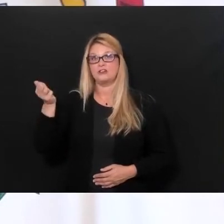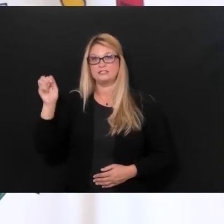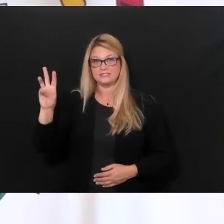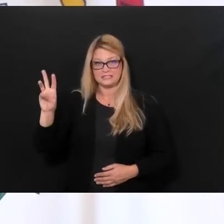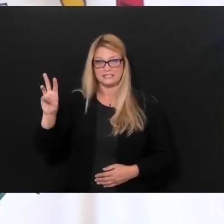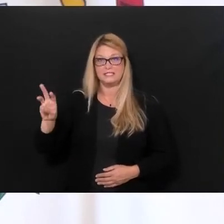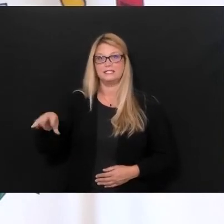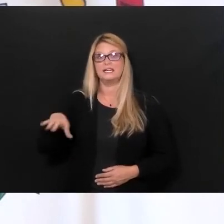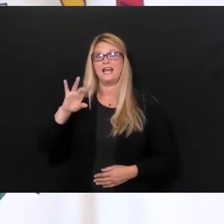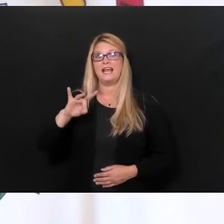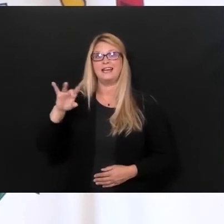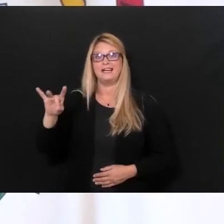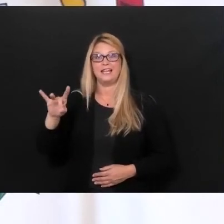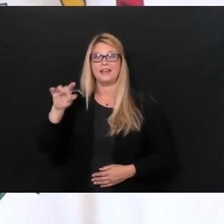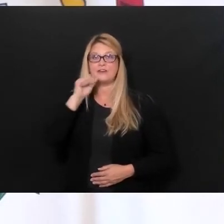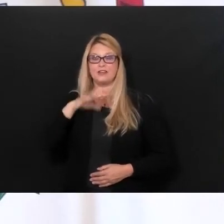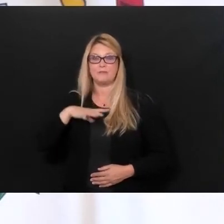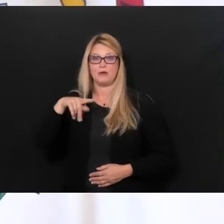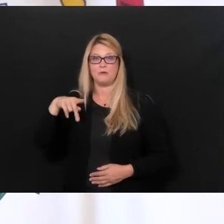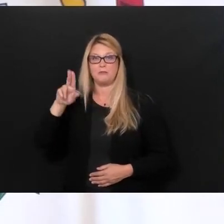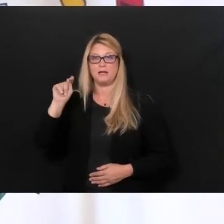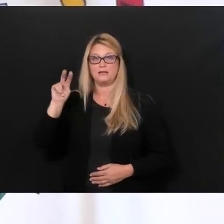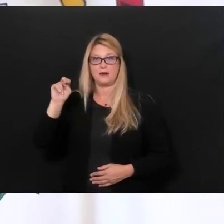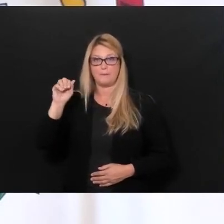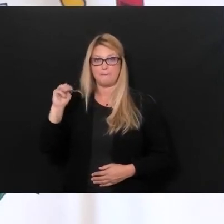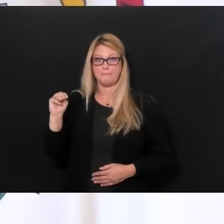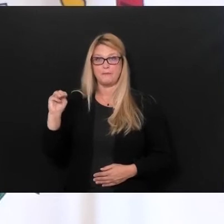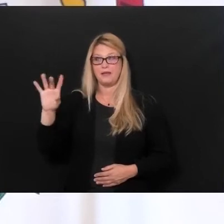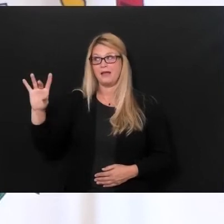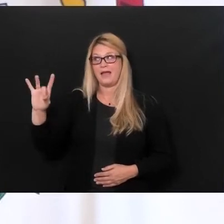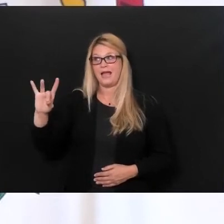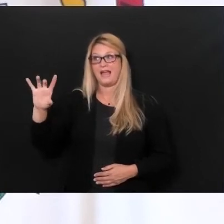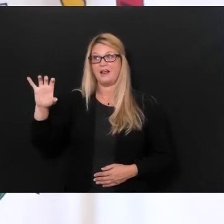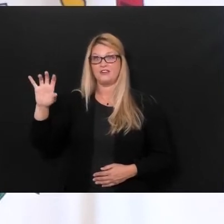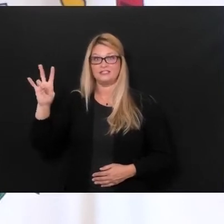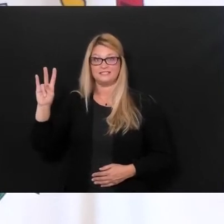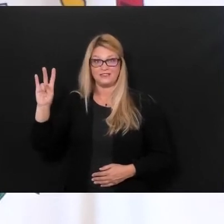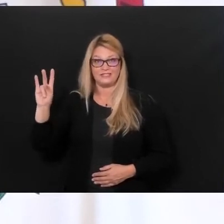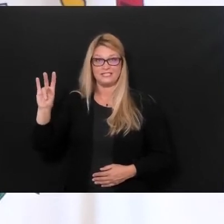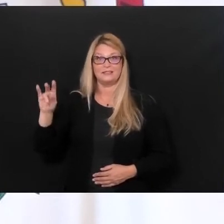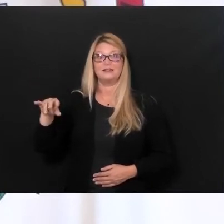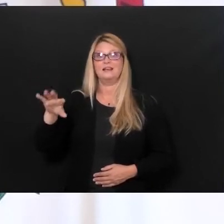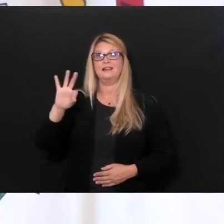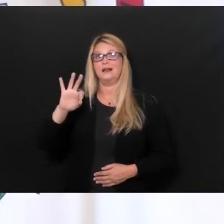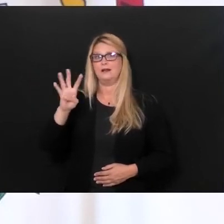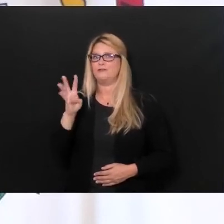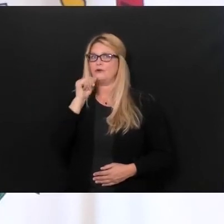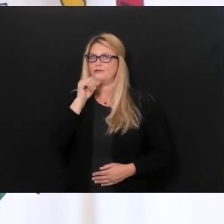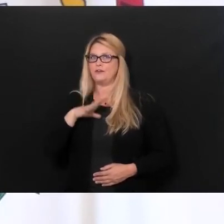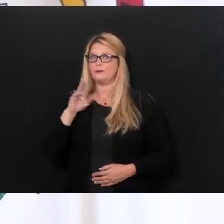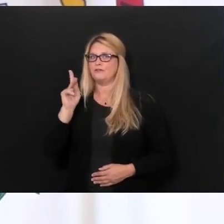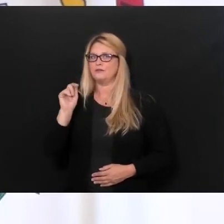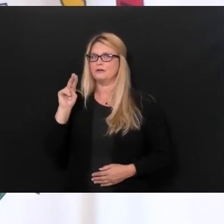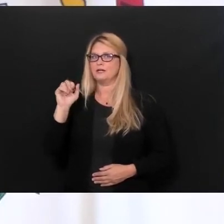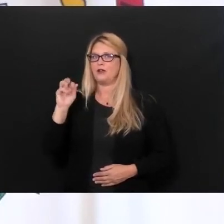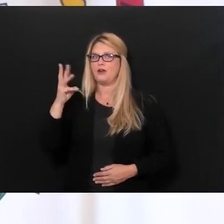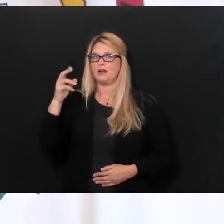death, an 88-year-old female from Putnam County. The 817th death, a 94-year-old female from Kanawha